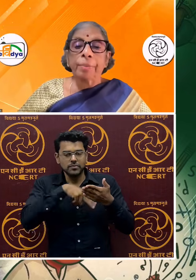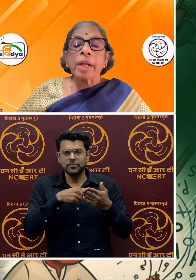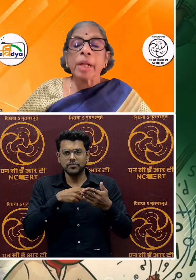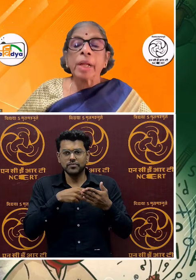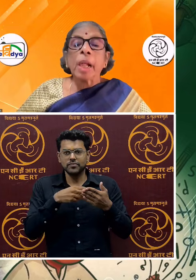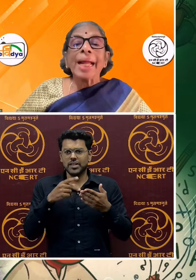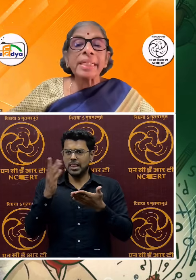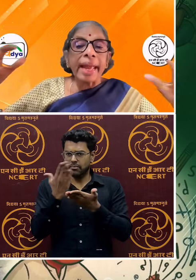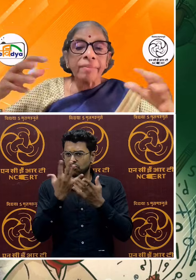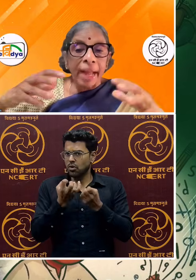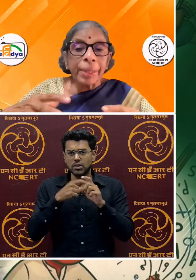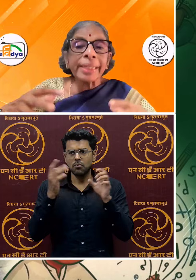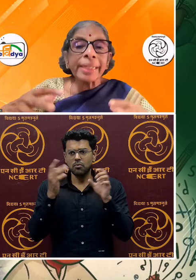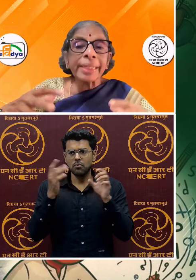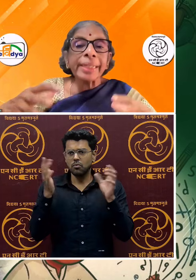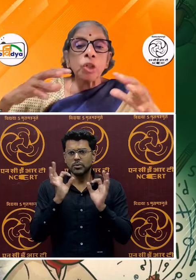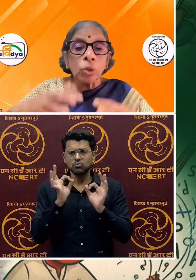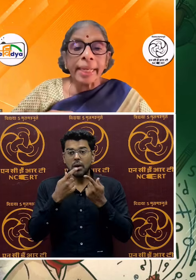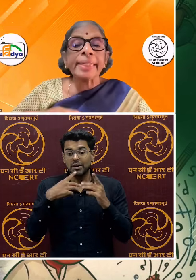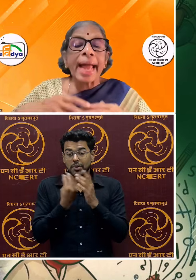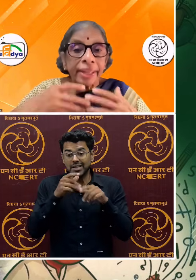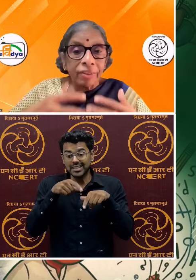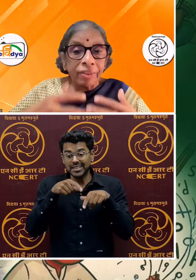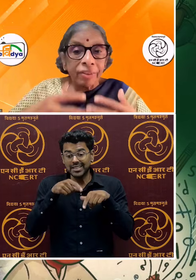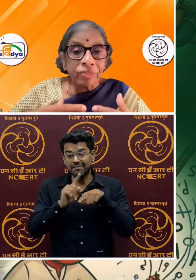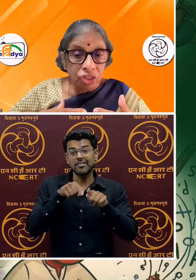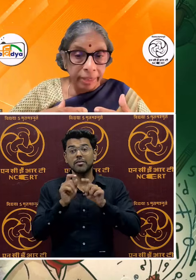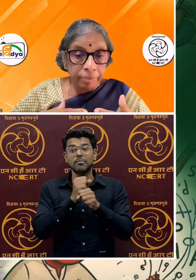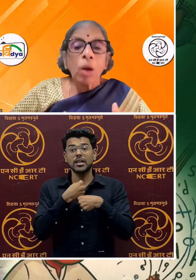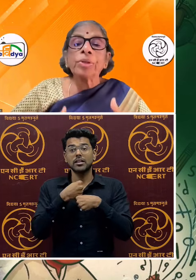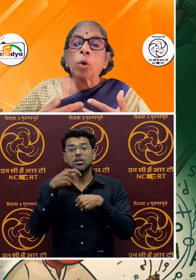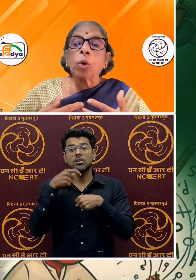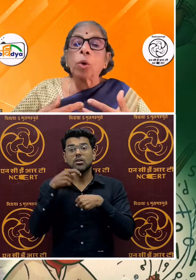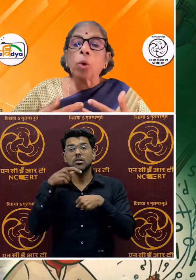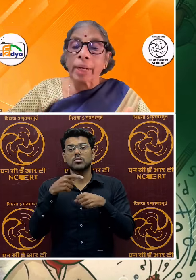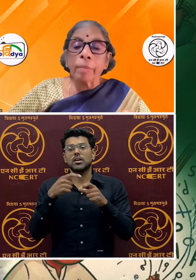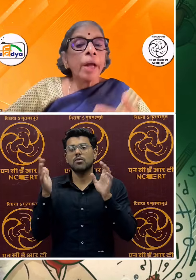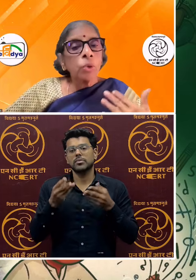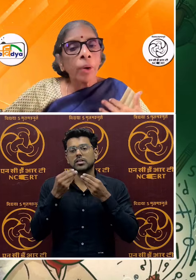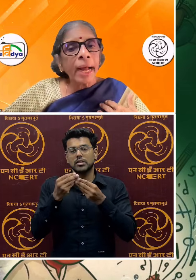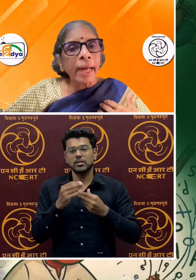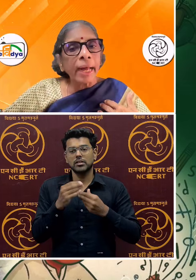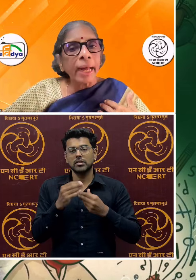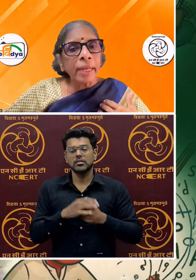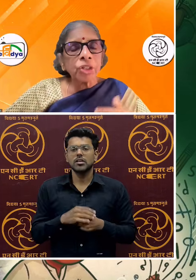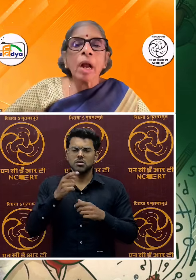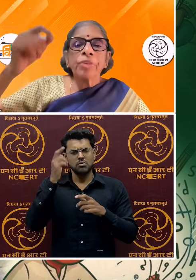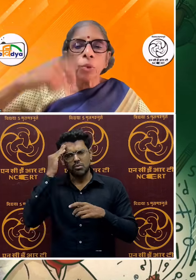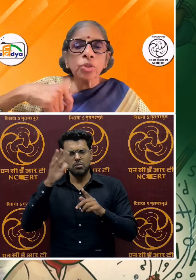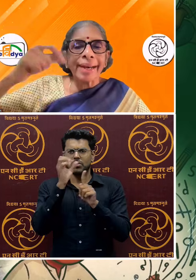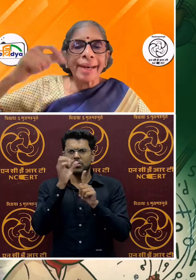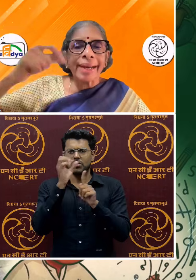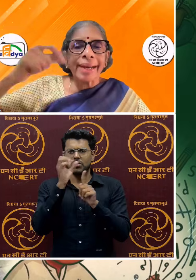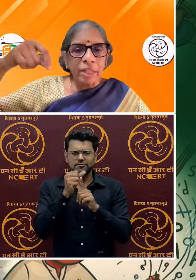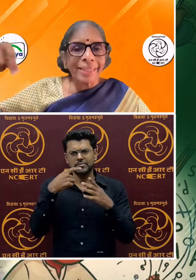library environment. It is the environment that you create and give the child, which will overcome. In our culture,